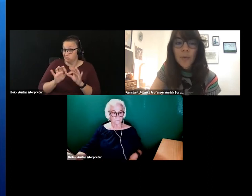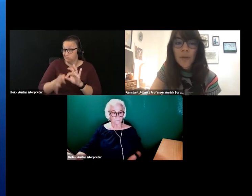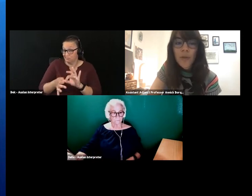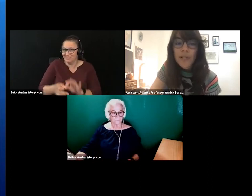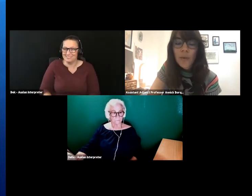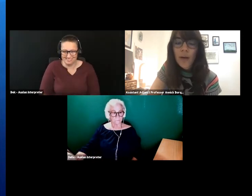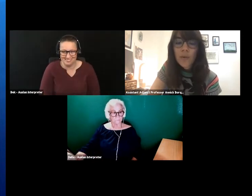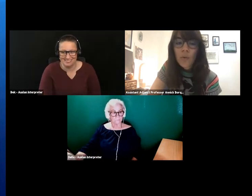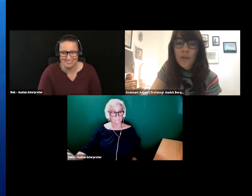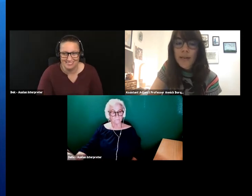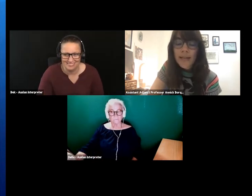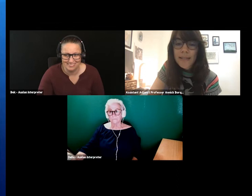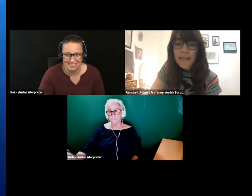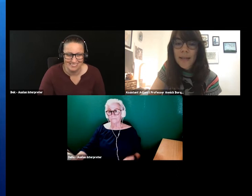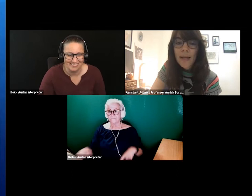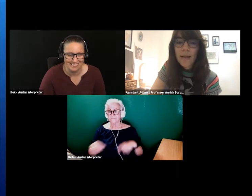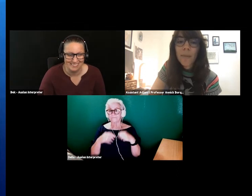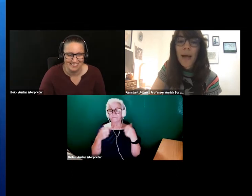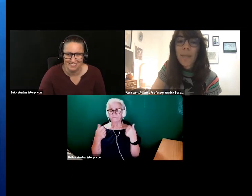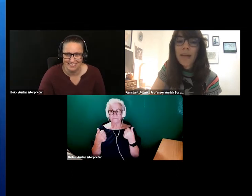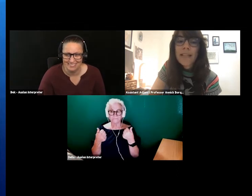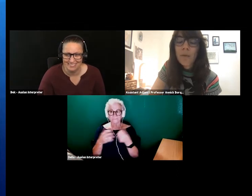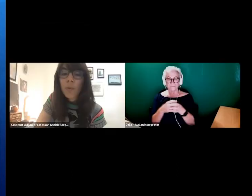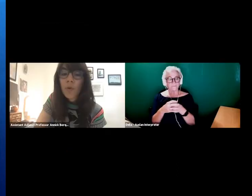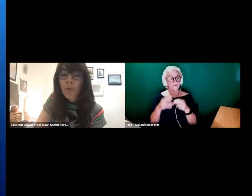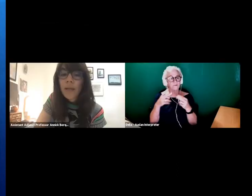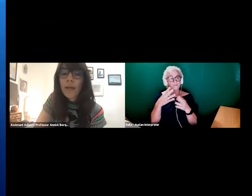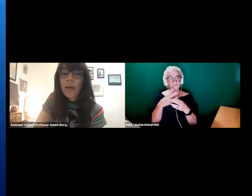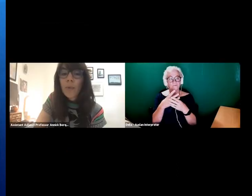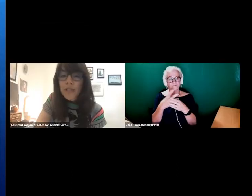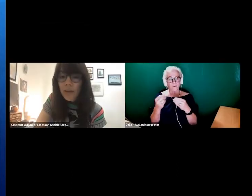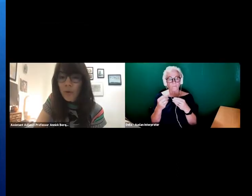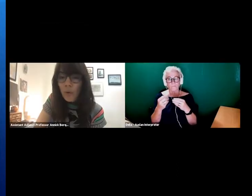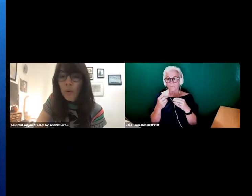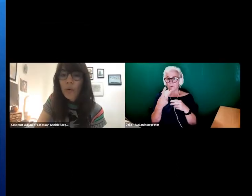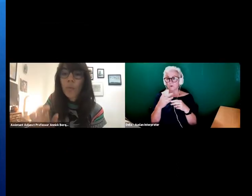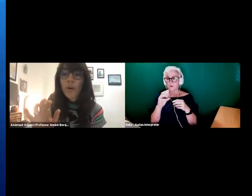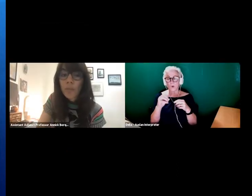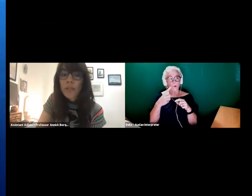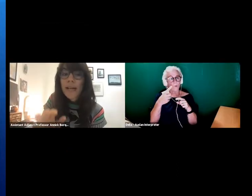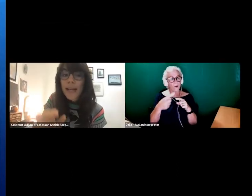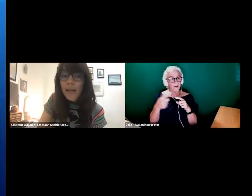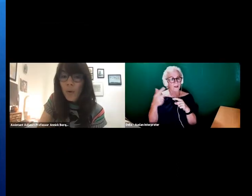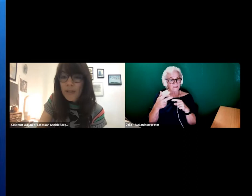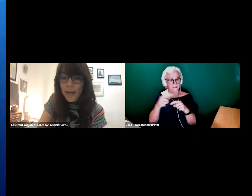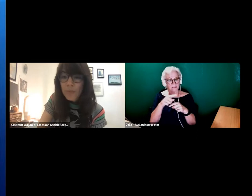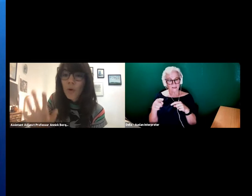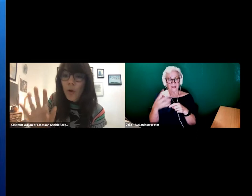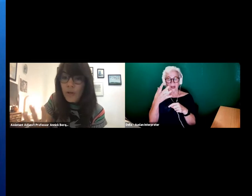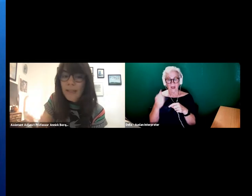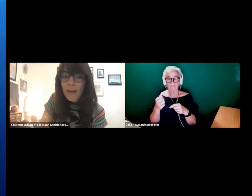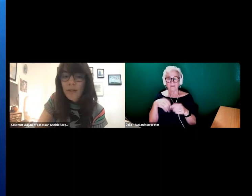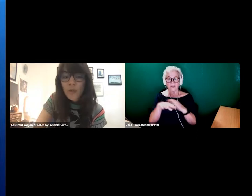incarceration, between 2001 and 2018, I mean 7.3% of the cohort were in prison at any one time,